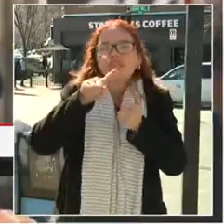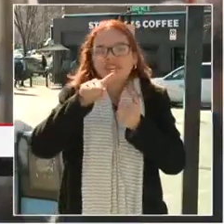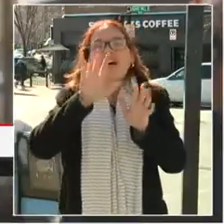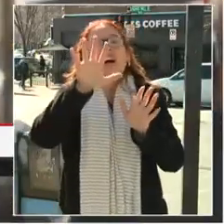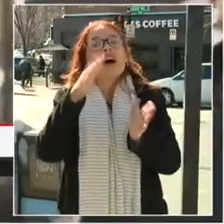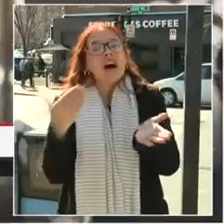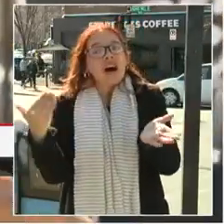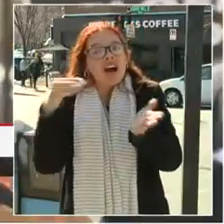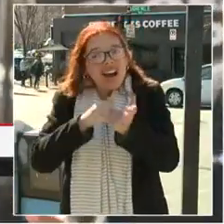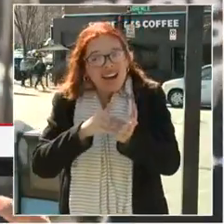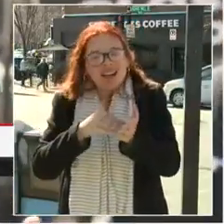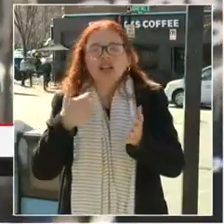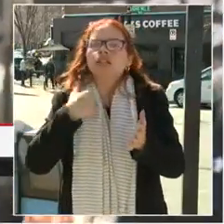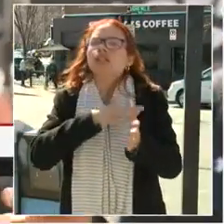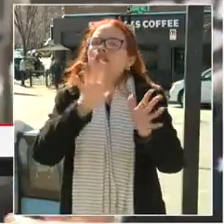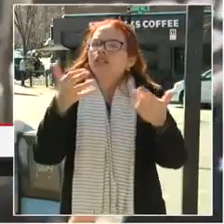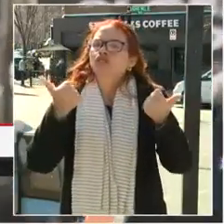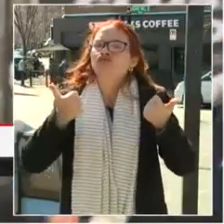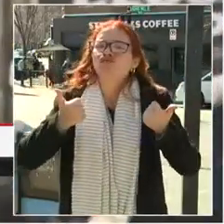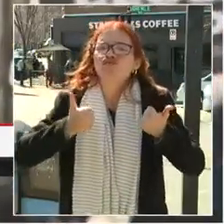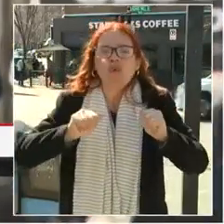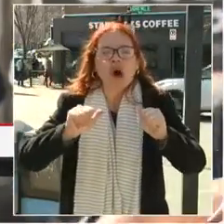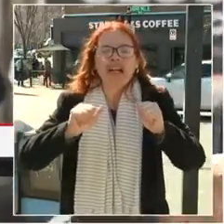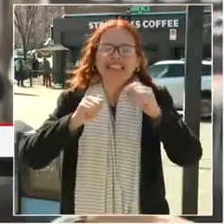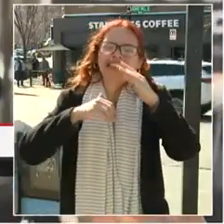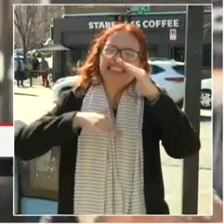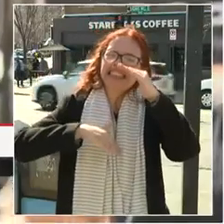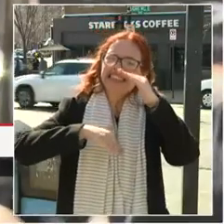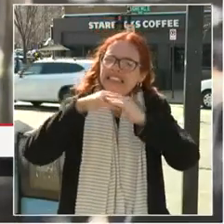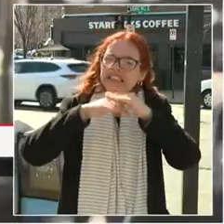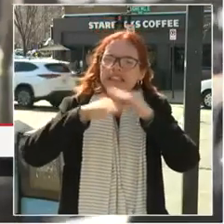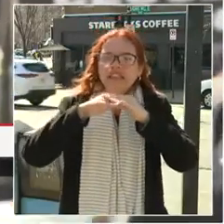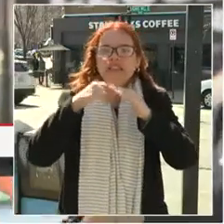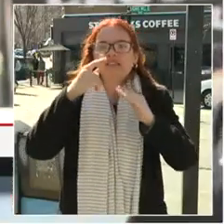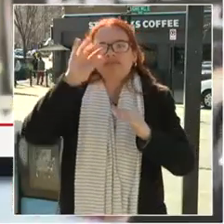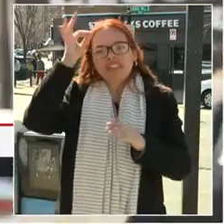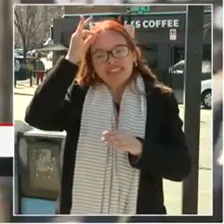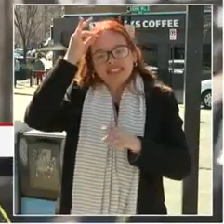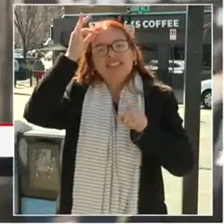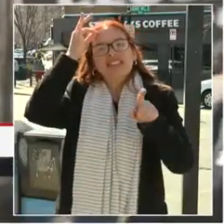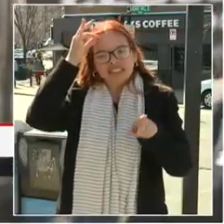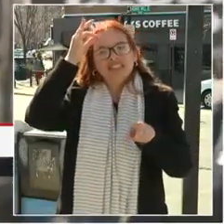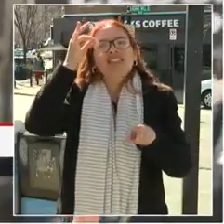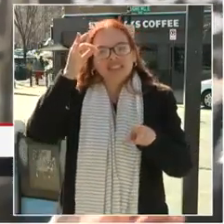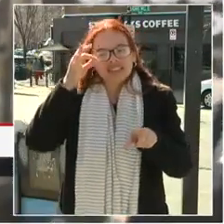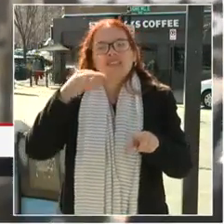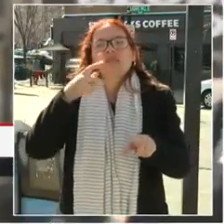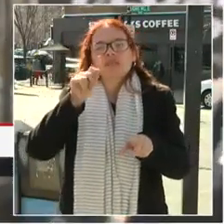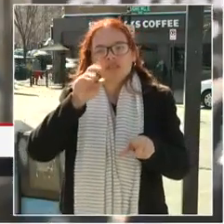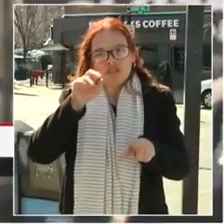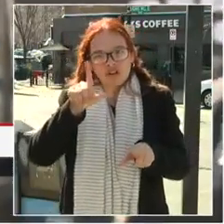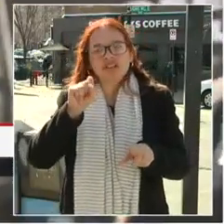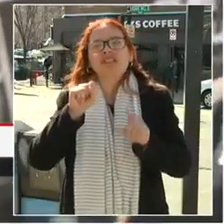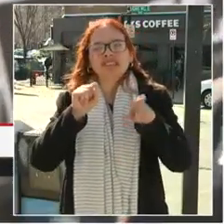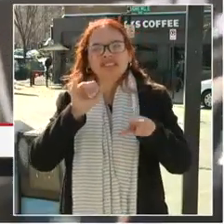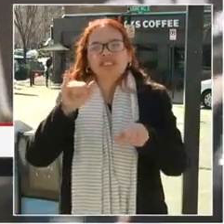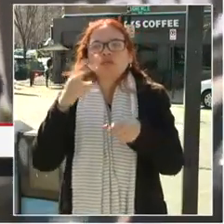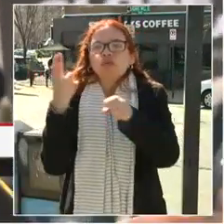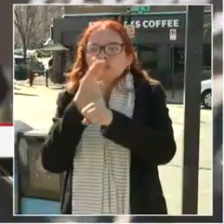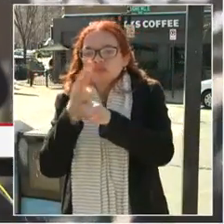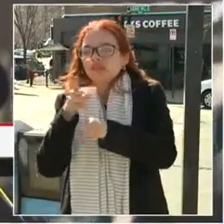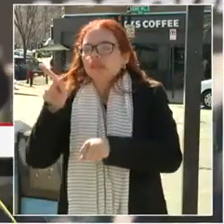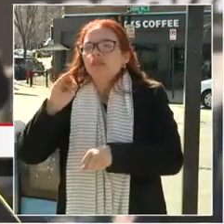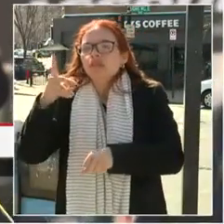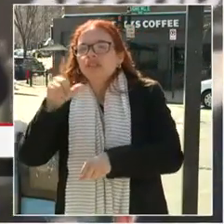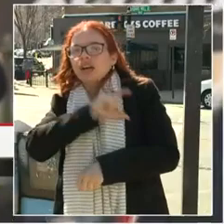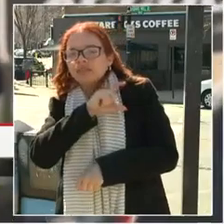in an effort to try to really just maximize the government footprint in these various communities, utilize MPD and our other partners to expand